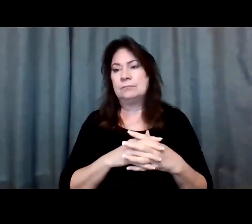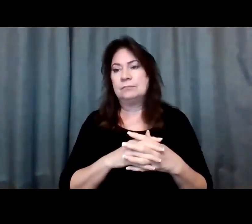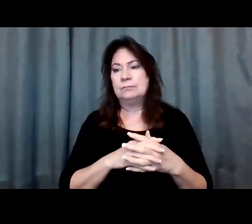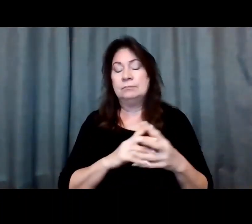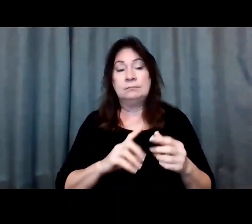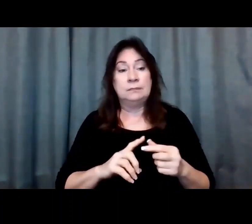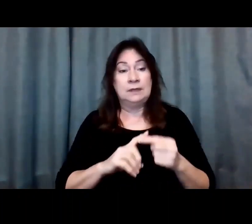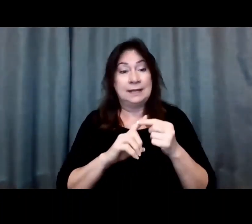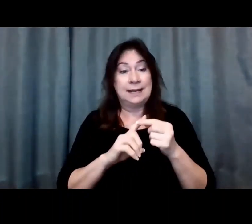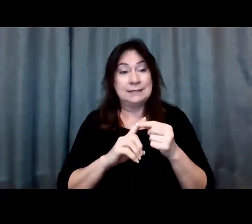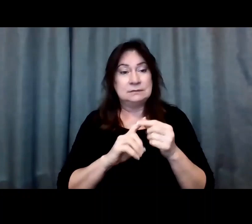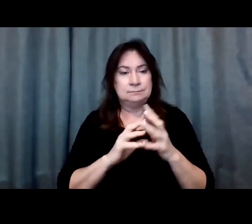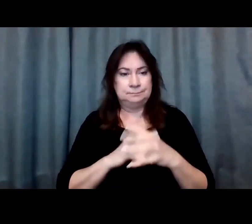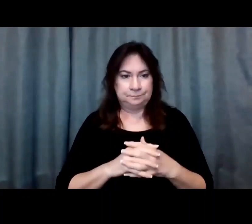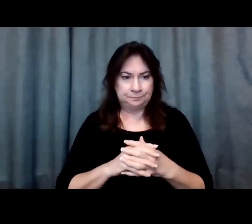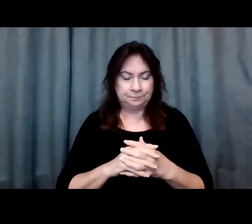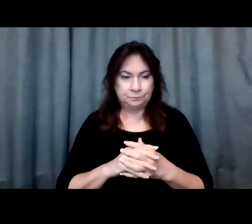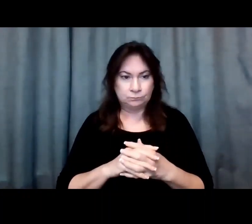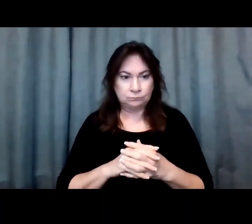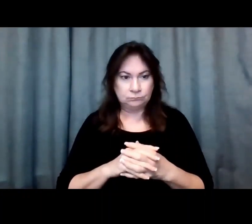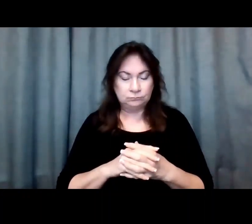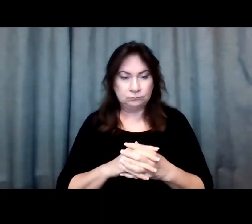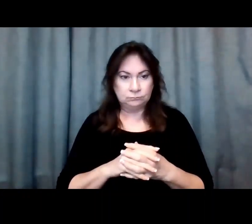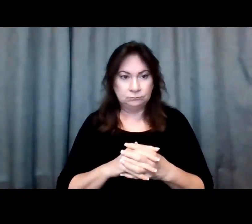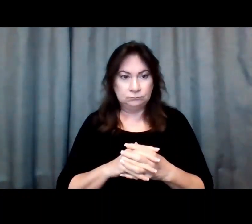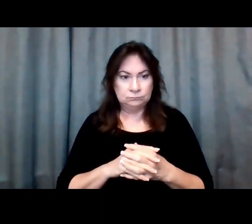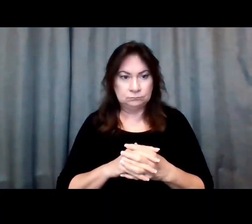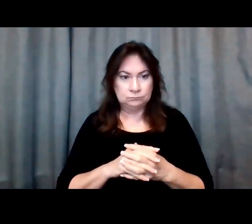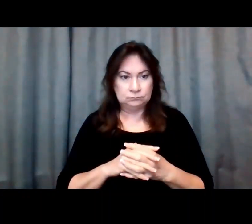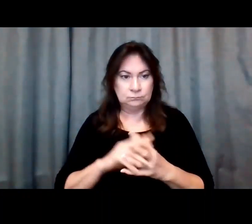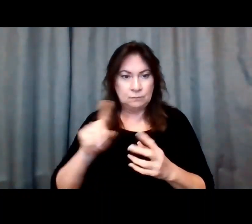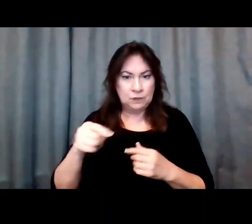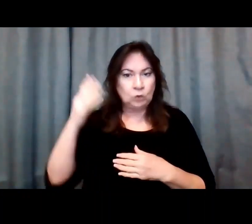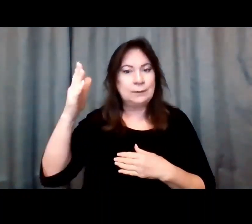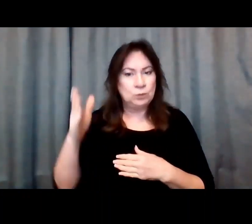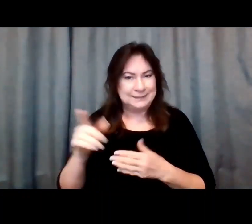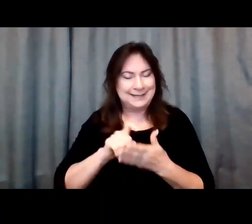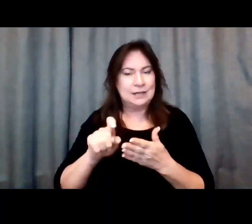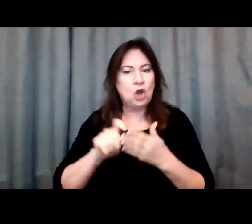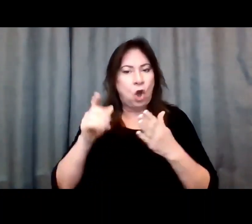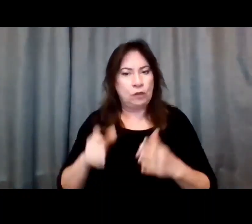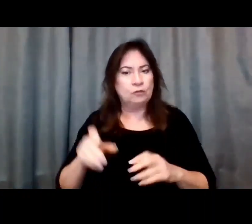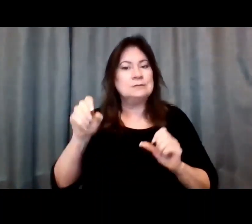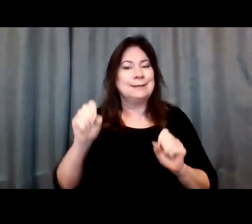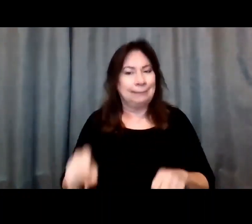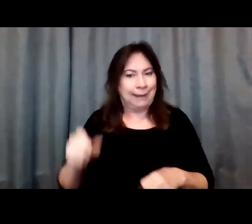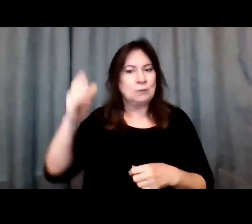unless there is only presenting authors can present, which is always the case,